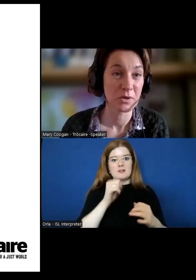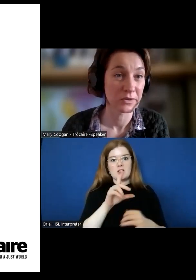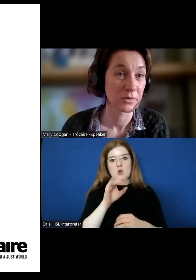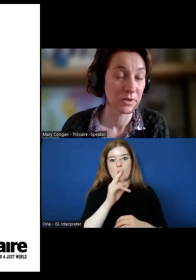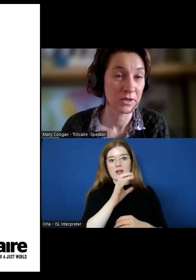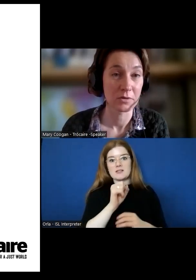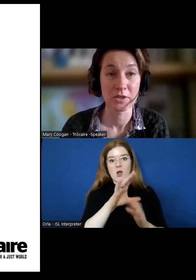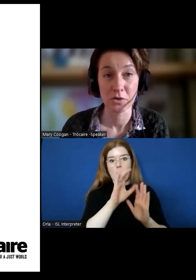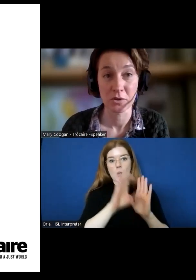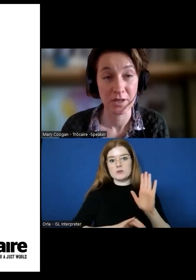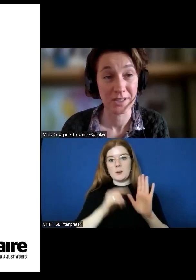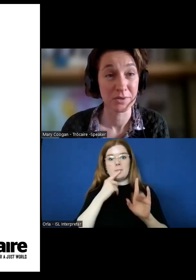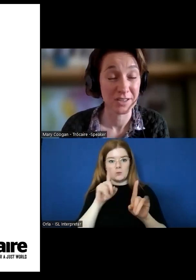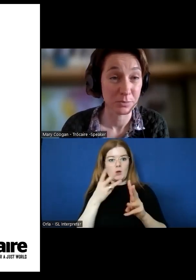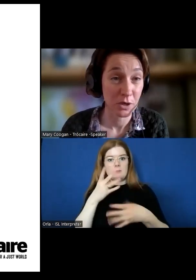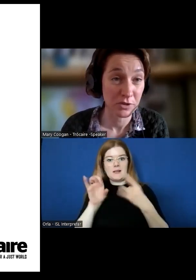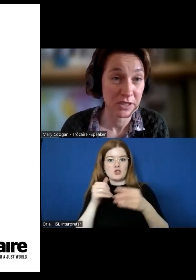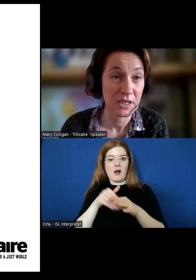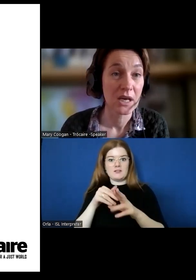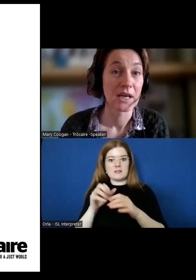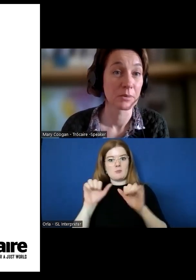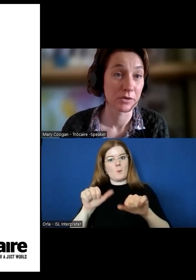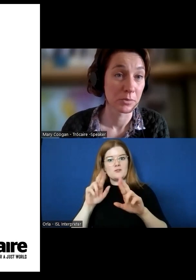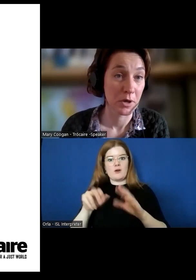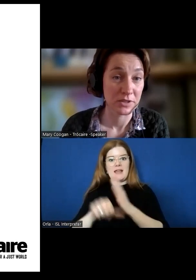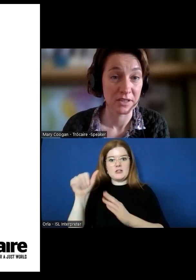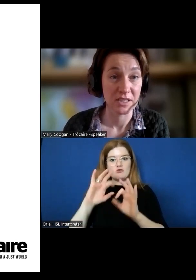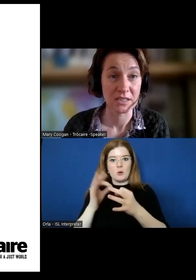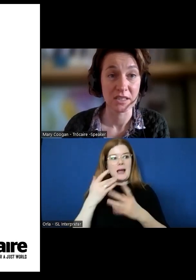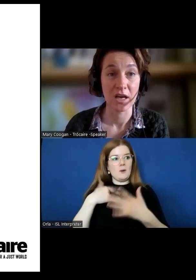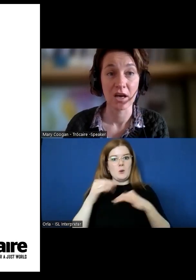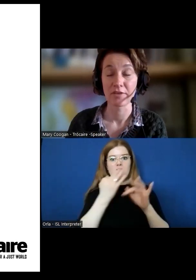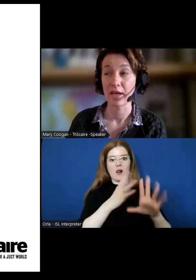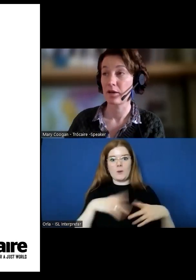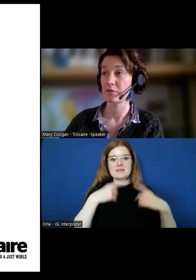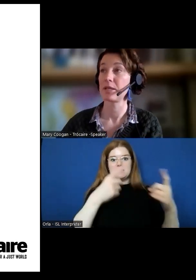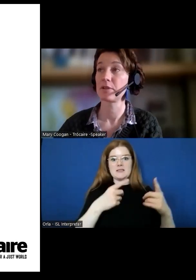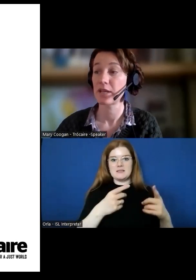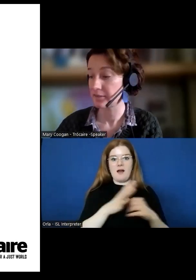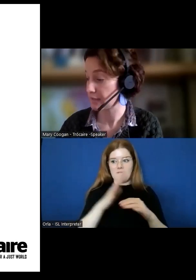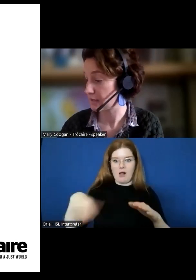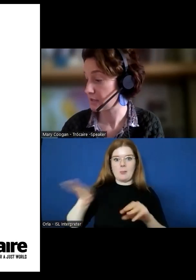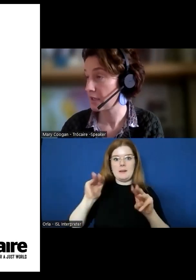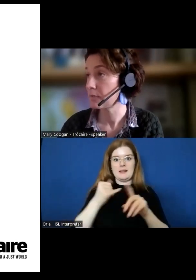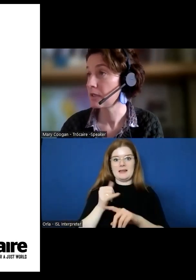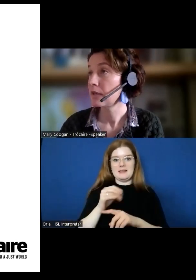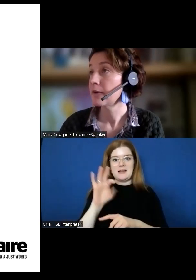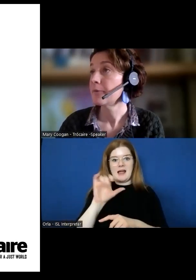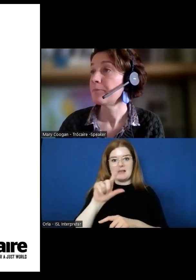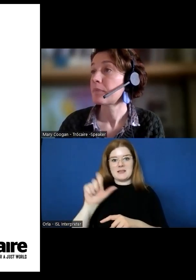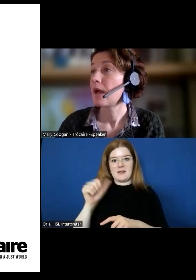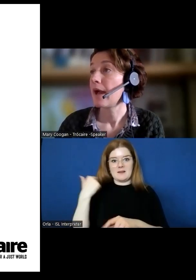code, but also ensuring the content was age appropriate and that we were upholding the dignity of the people of Gaza at that time.